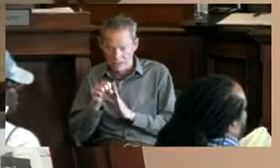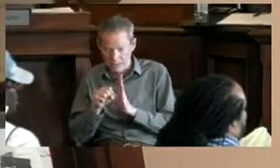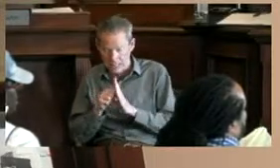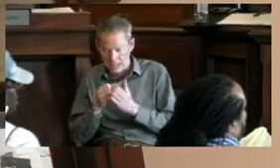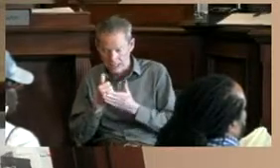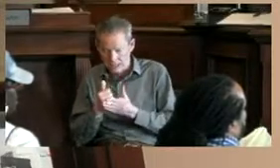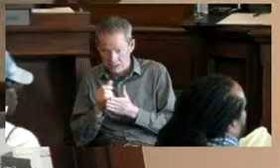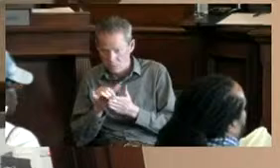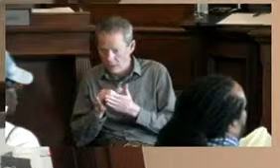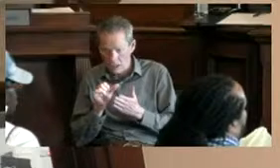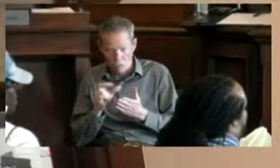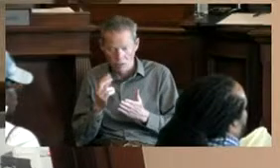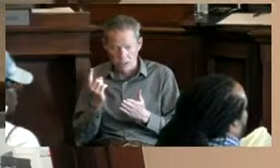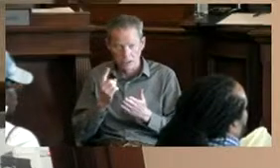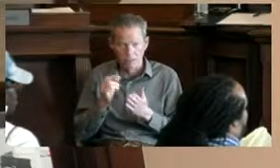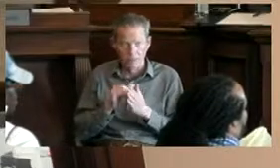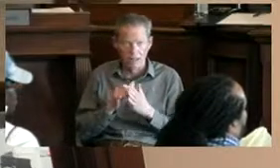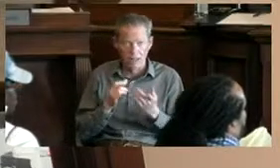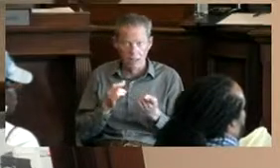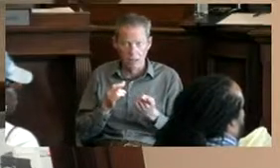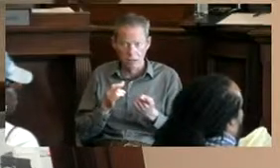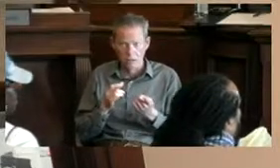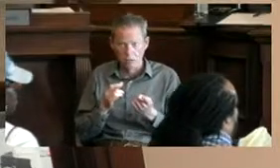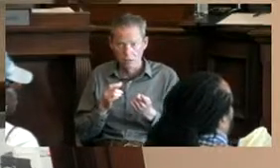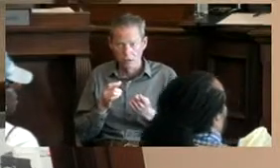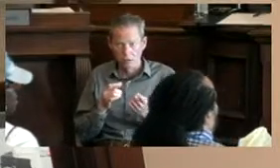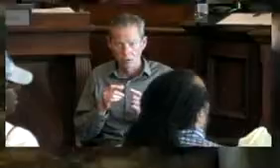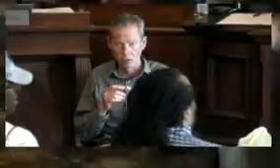that something that's, you know, on your radar for later?